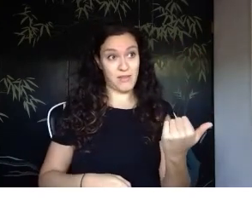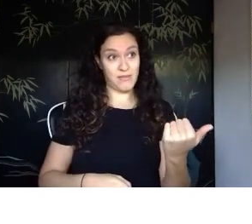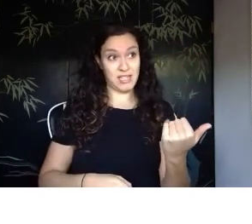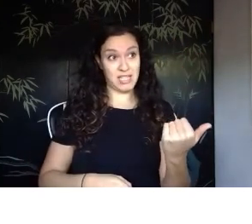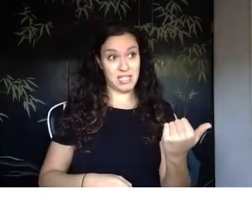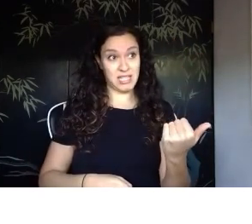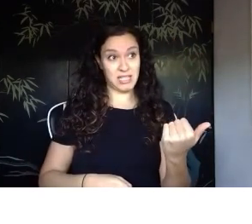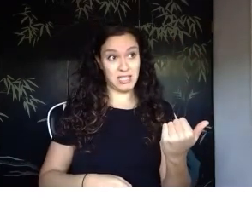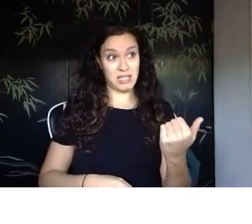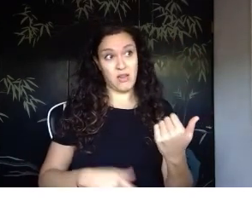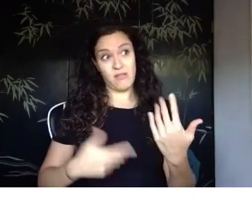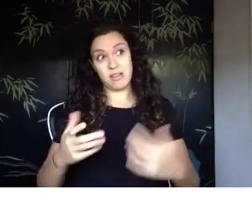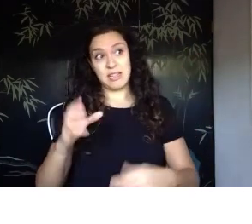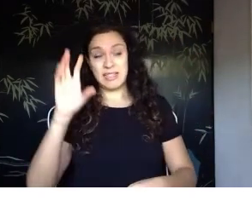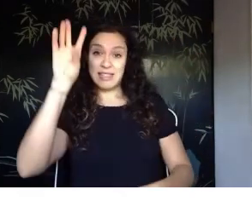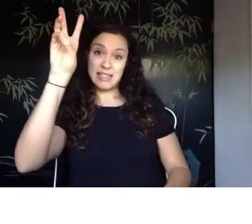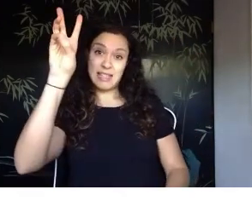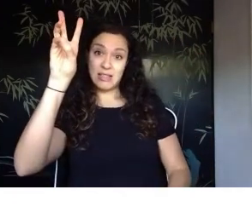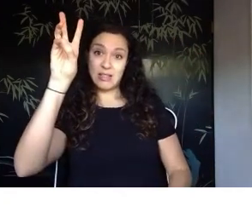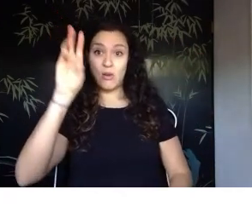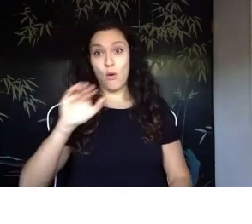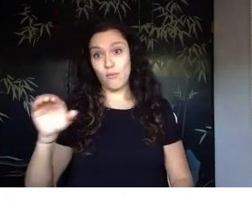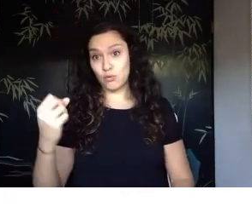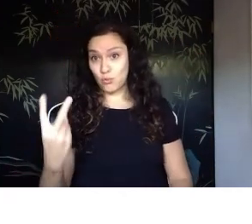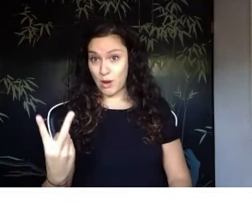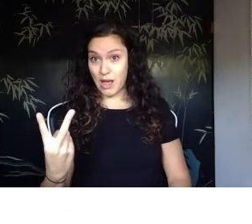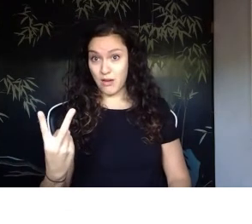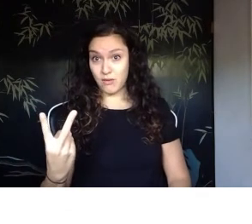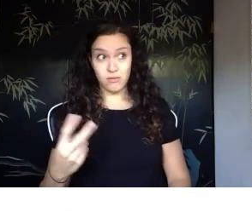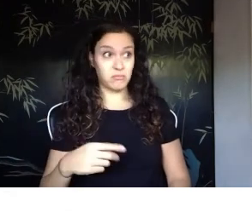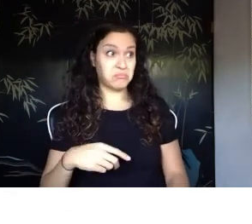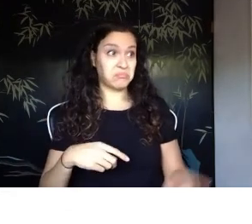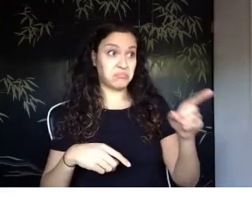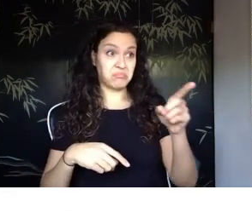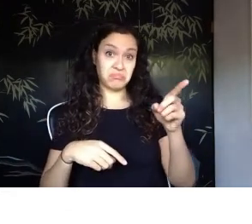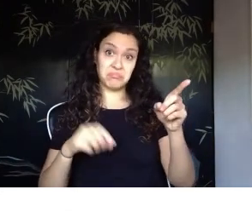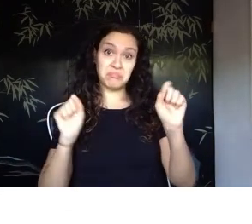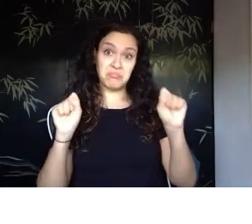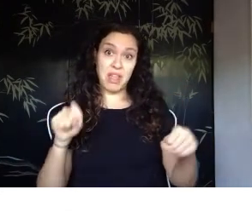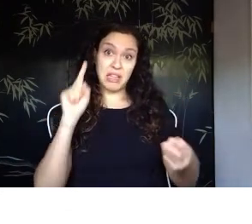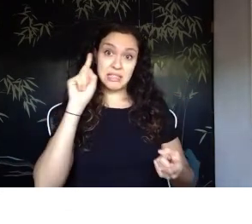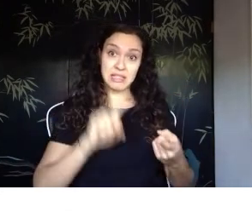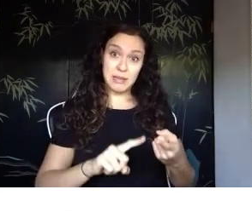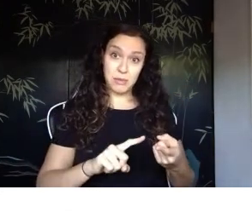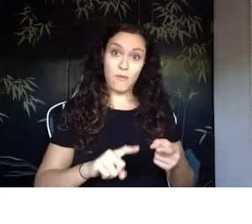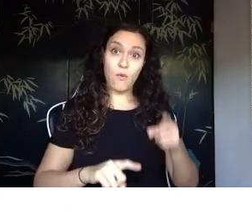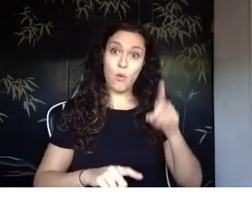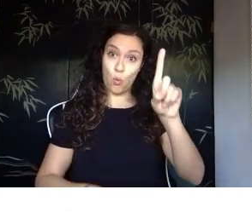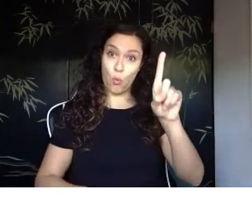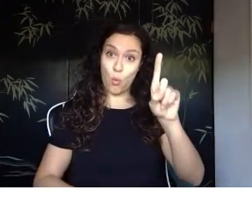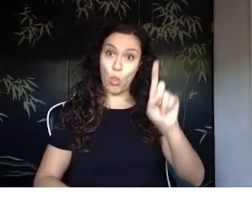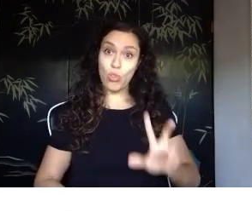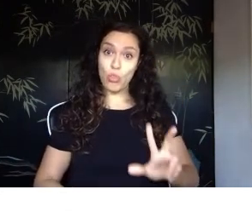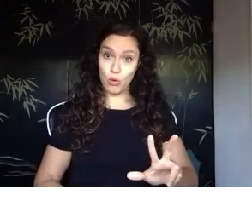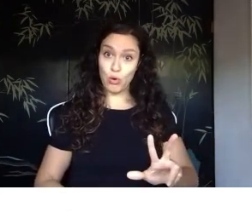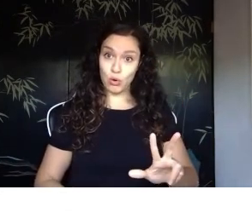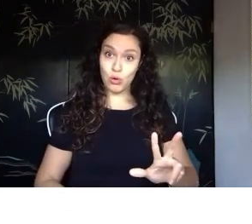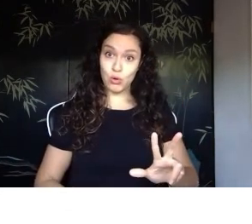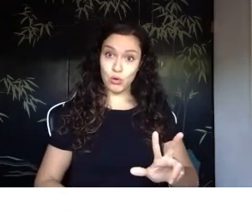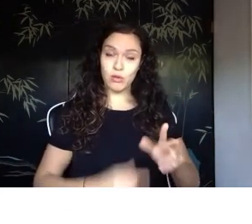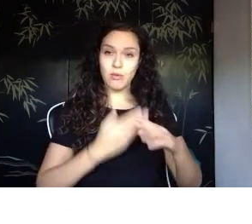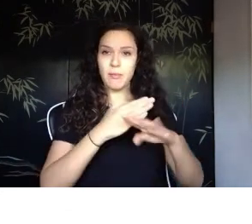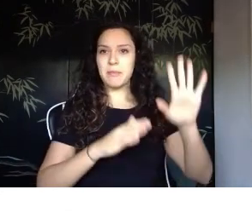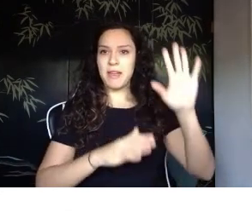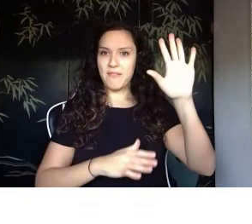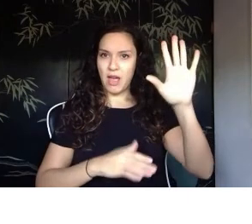out of 15 is equal to 6 out of 12, let's just say, well, this can